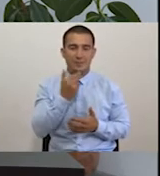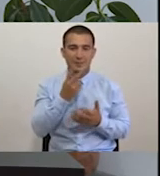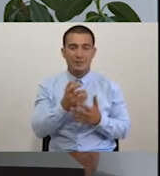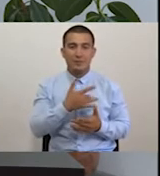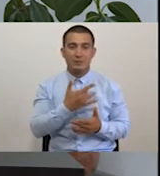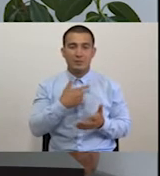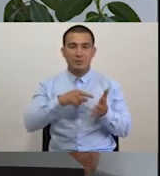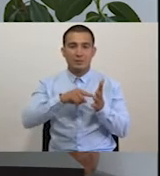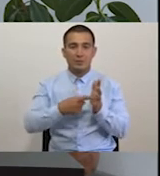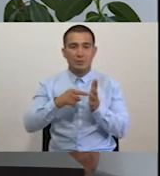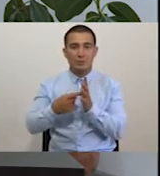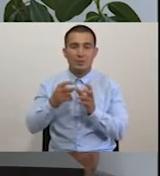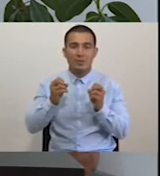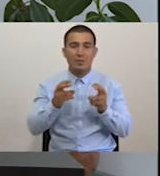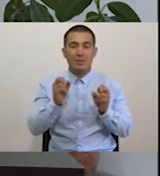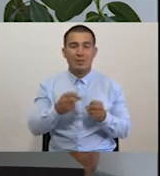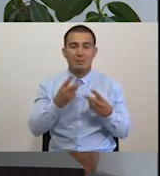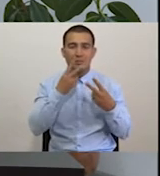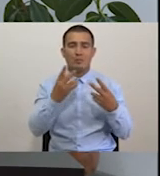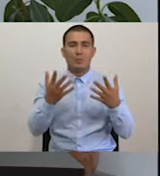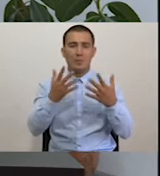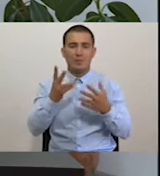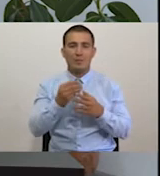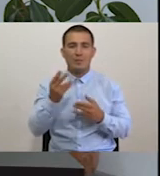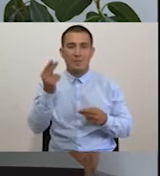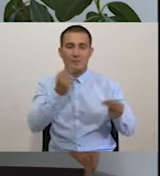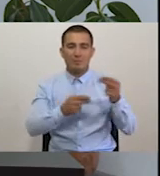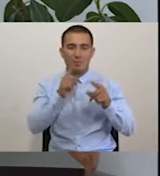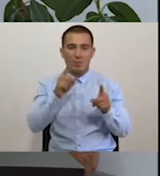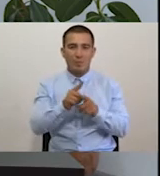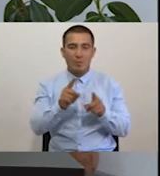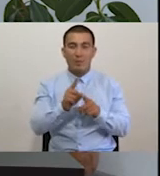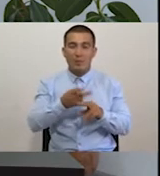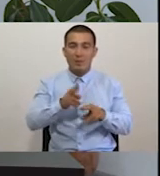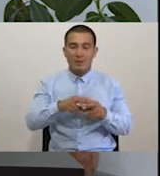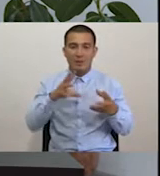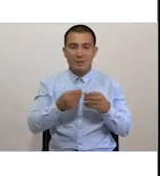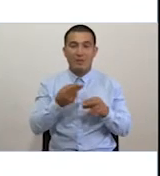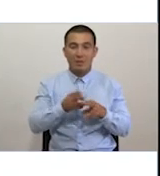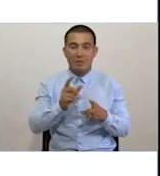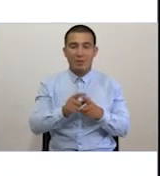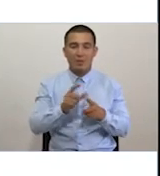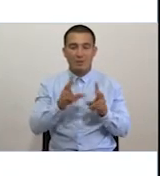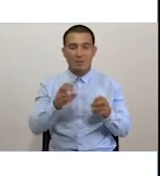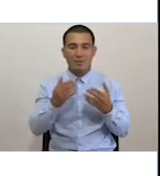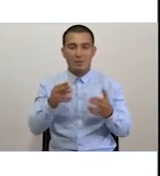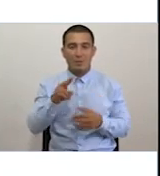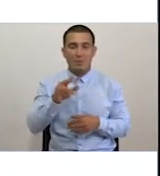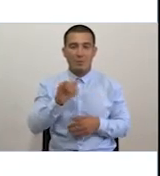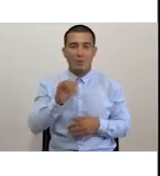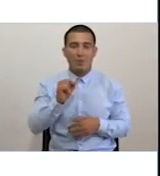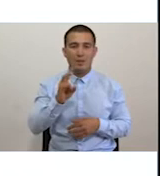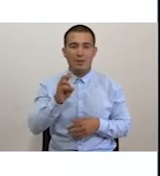yordamida yaxli tasvir ko'rinishiga keltiriladigan kompozitsiyamizga biz puantilizm deb ataymiz. Demak, bugun men